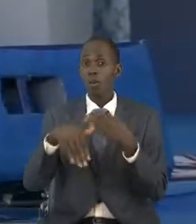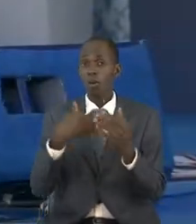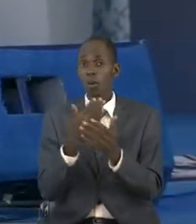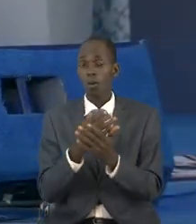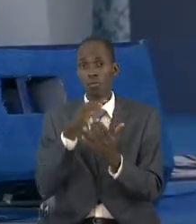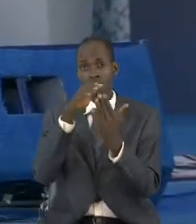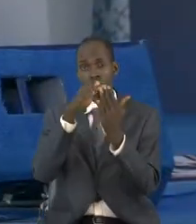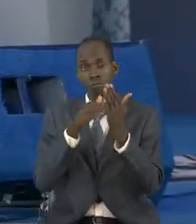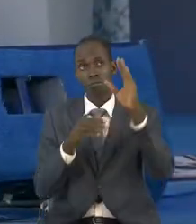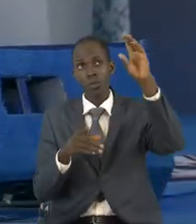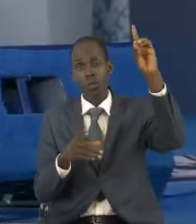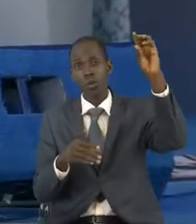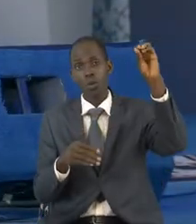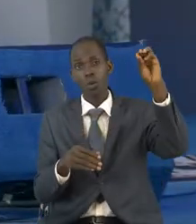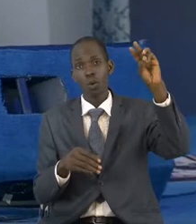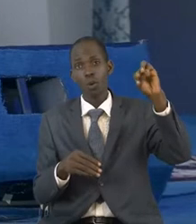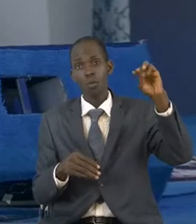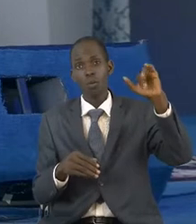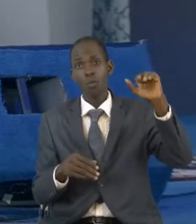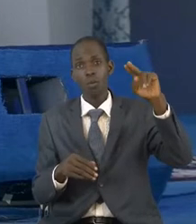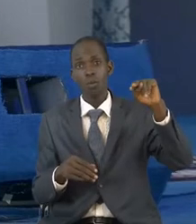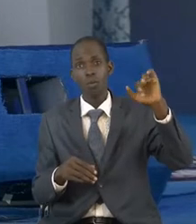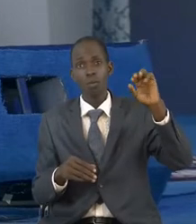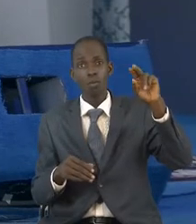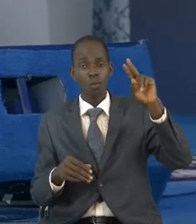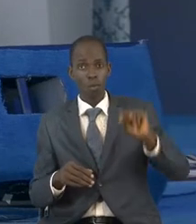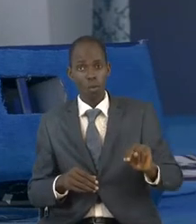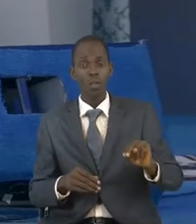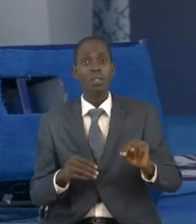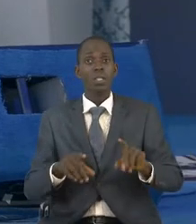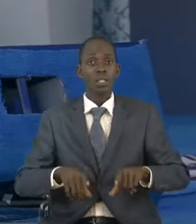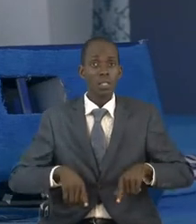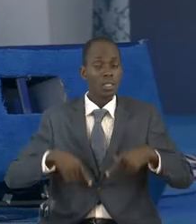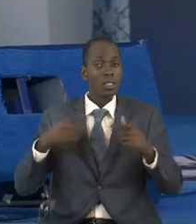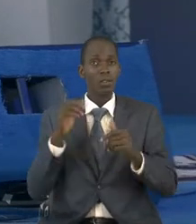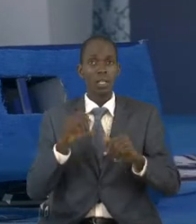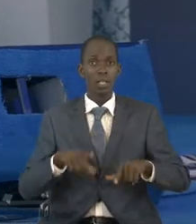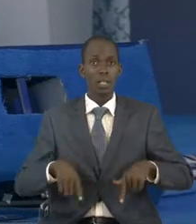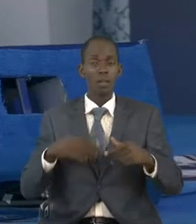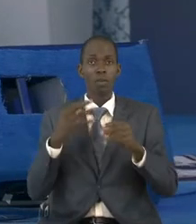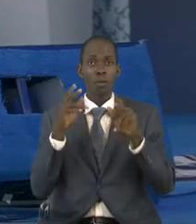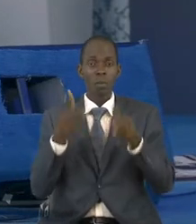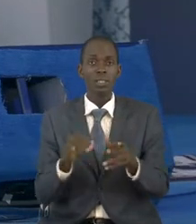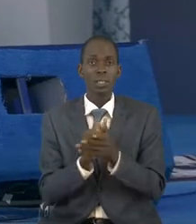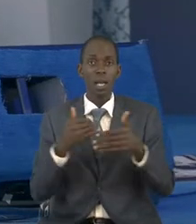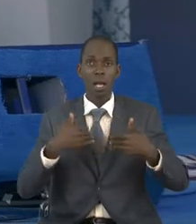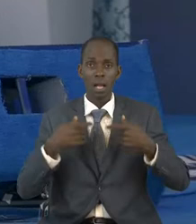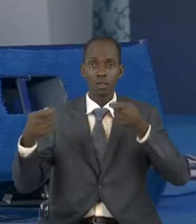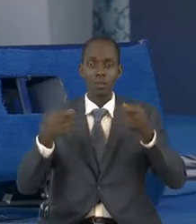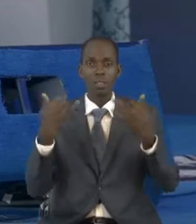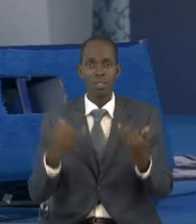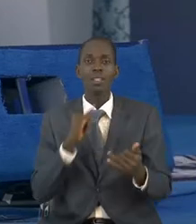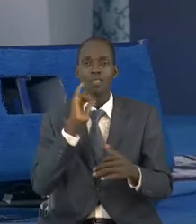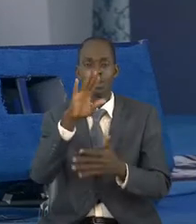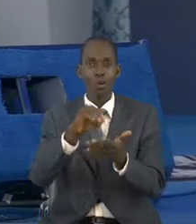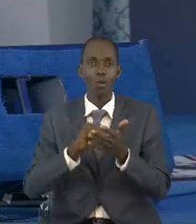spell dominion and they live the life of a person having dominion, it comes to your turn.